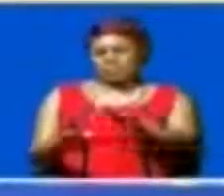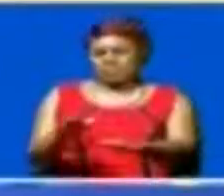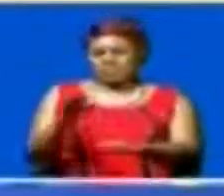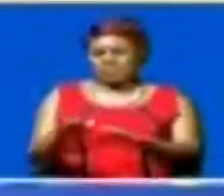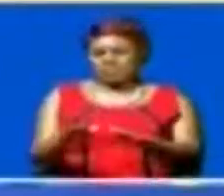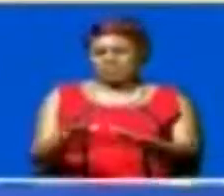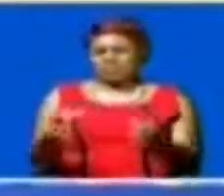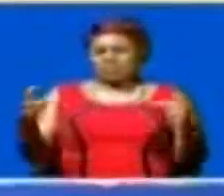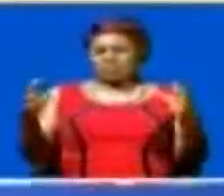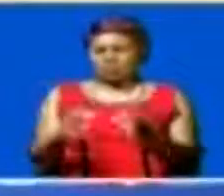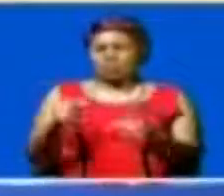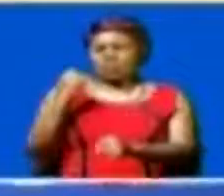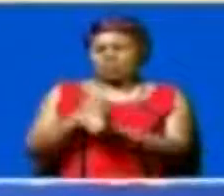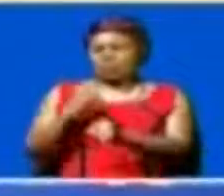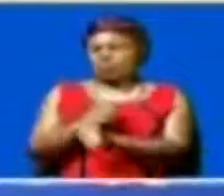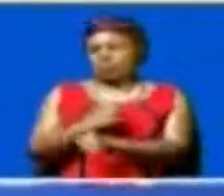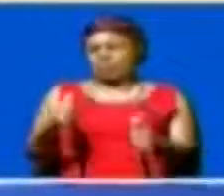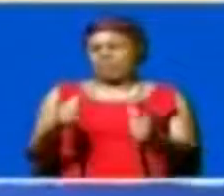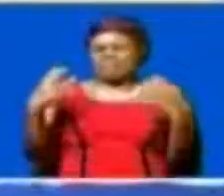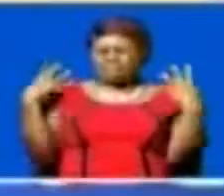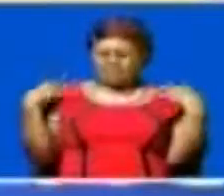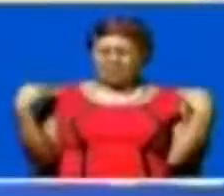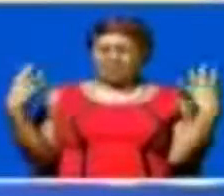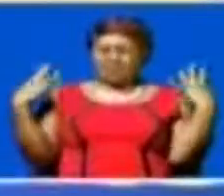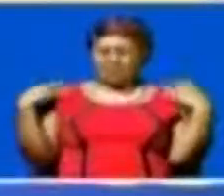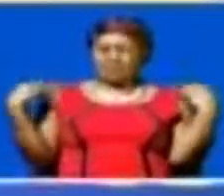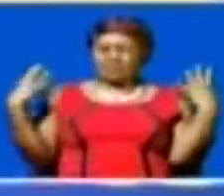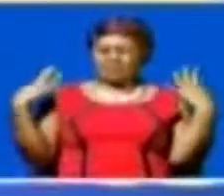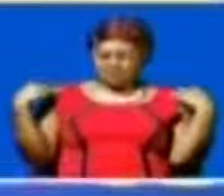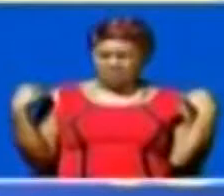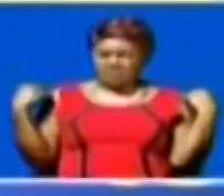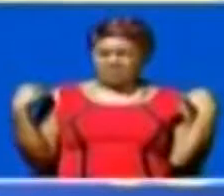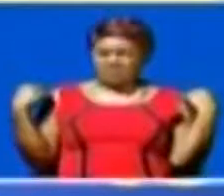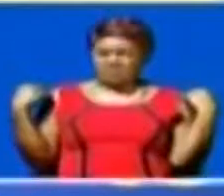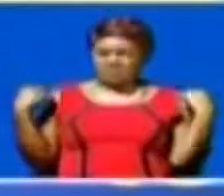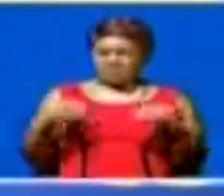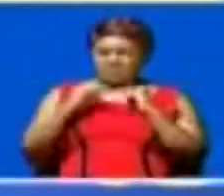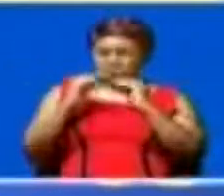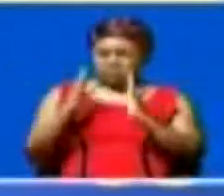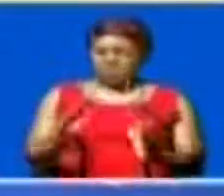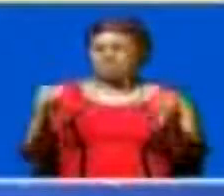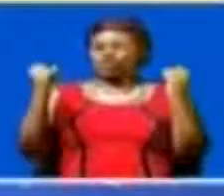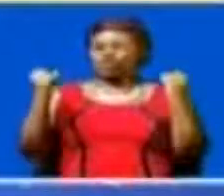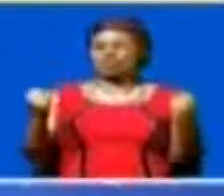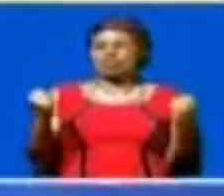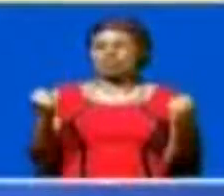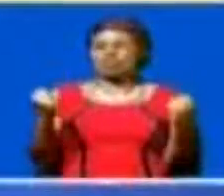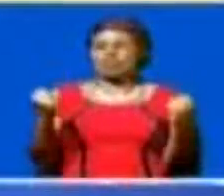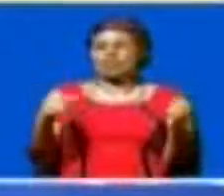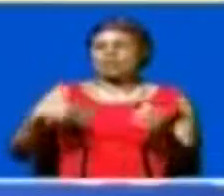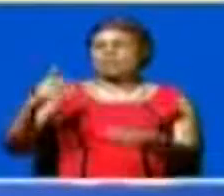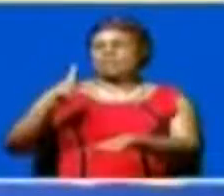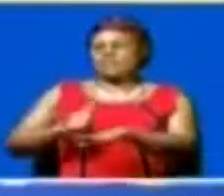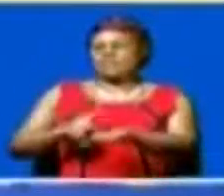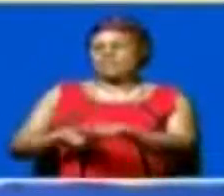What makes the team do well? They do a lot of practice. The coach is very strong. Every